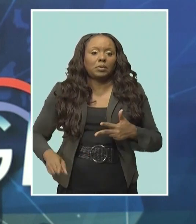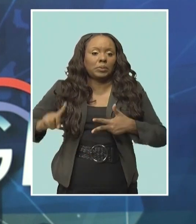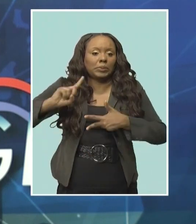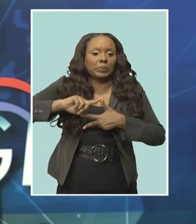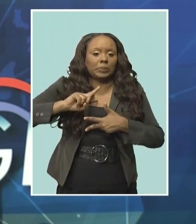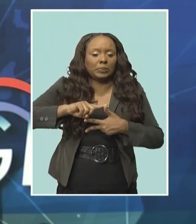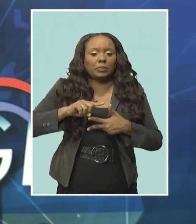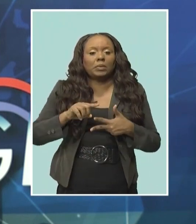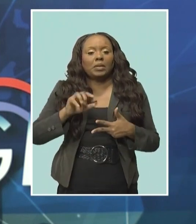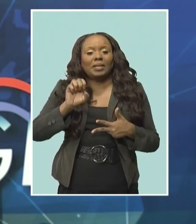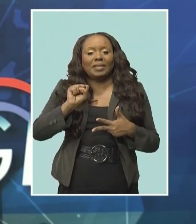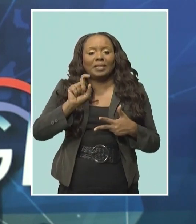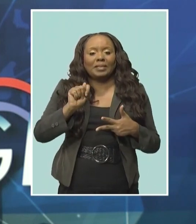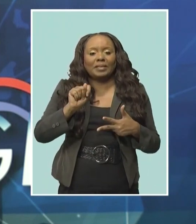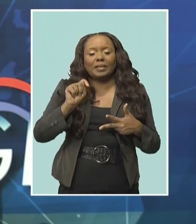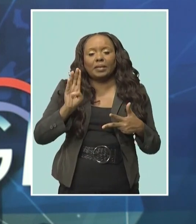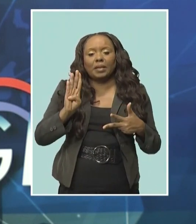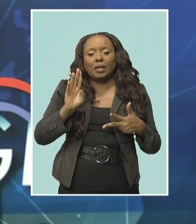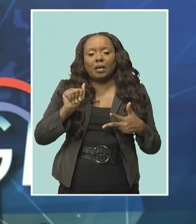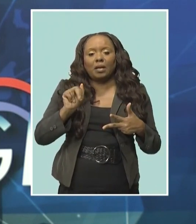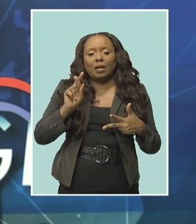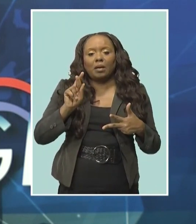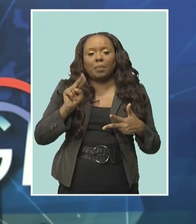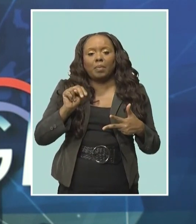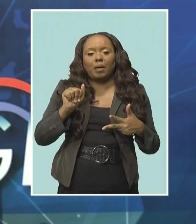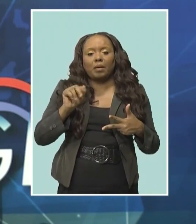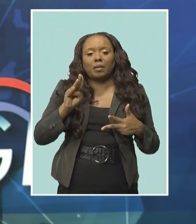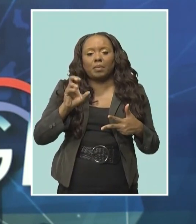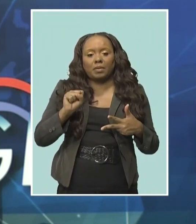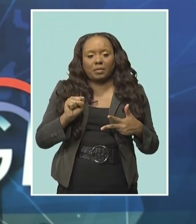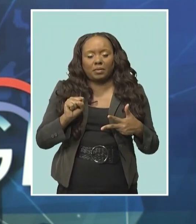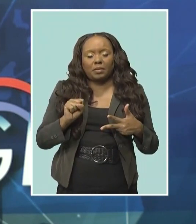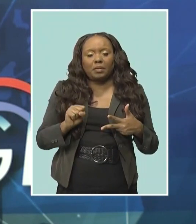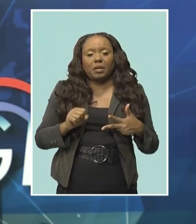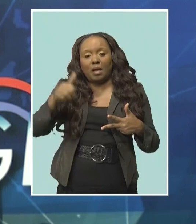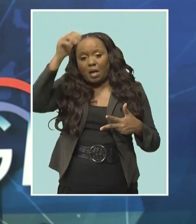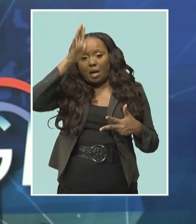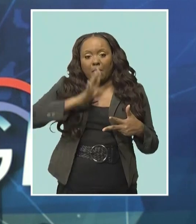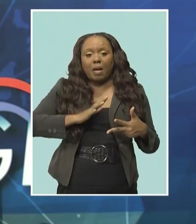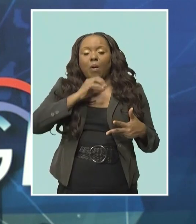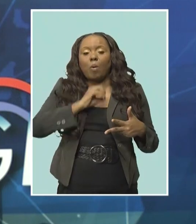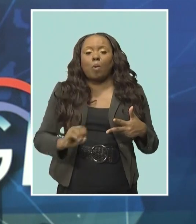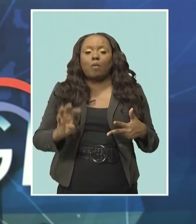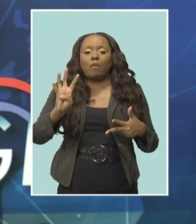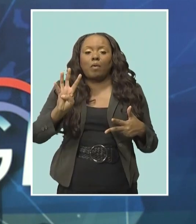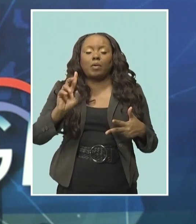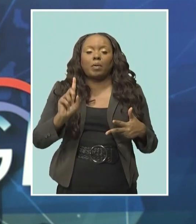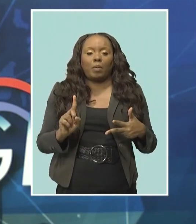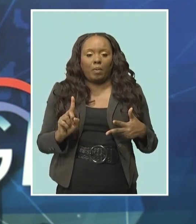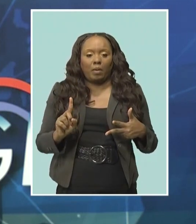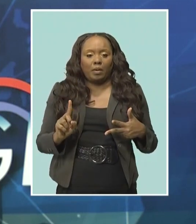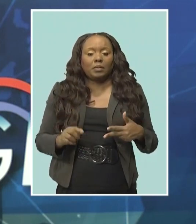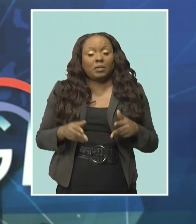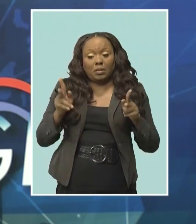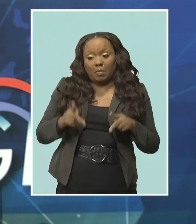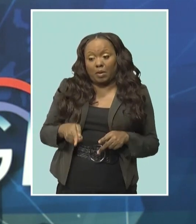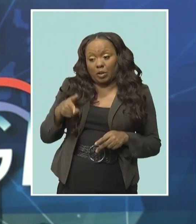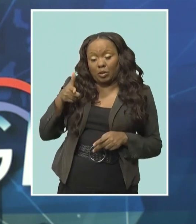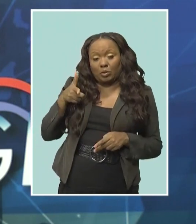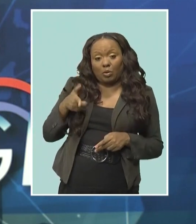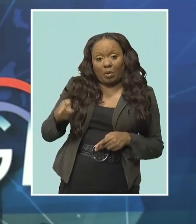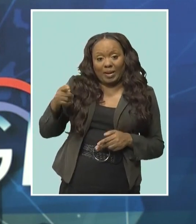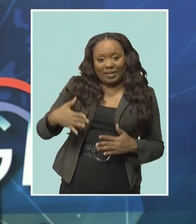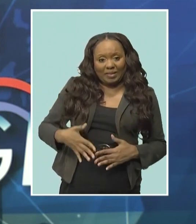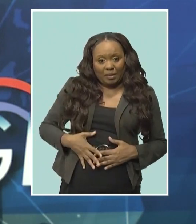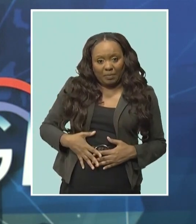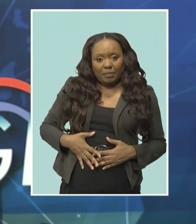occurred in the Chapel Gap, Sports Barbados area, where a 41-year-old man was shot in the stomach by 2 men around 13 minutes